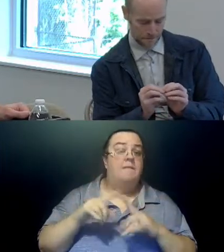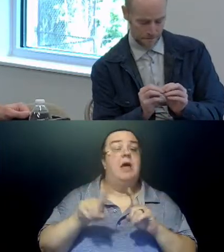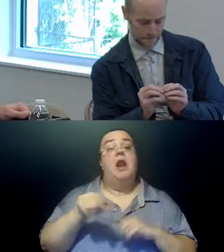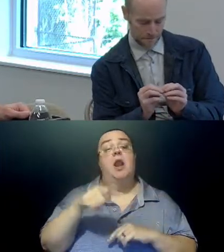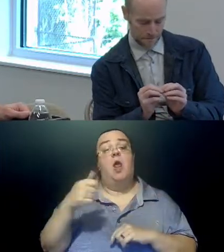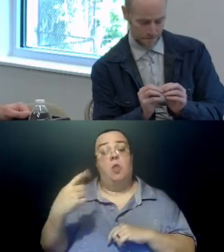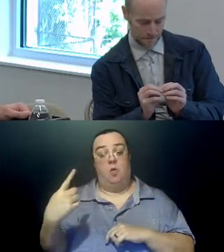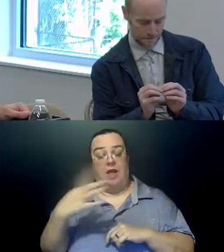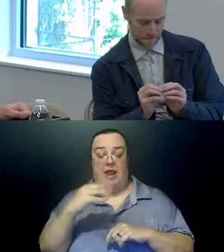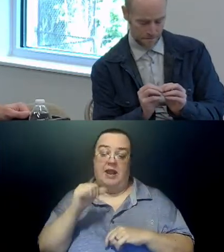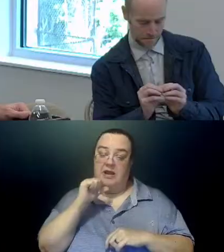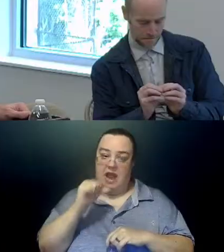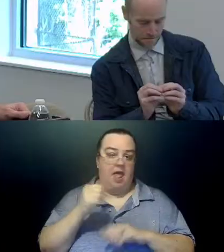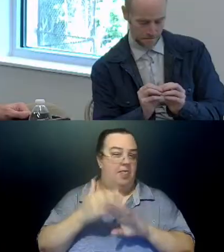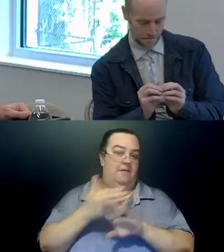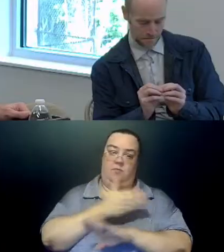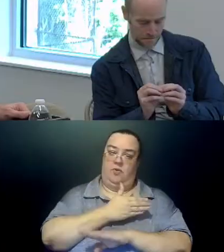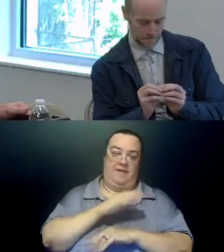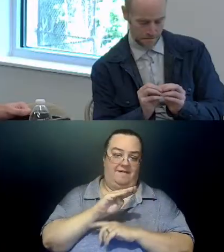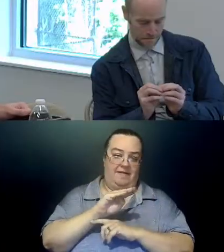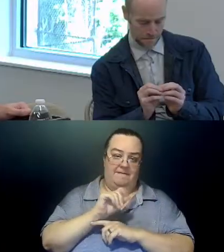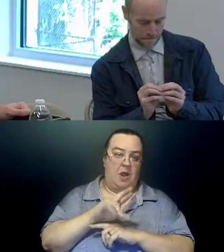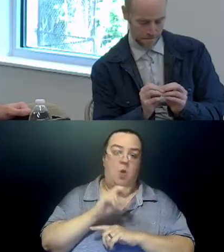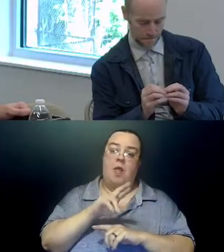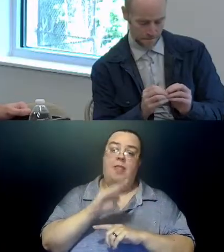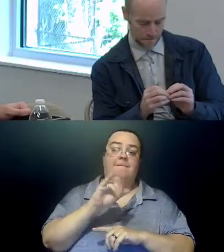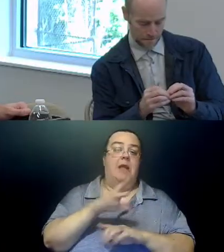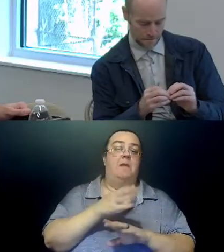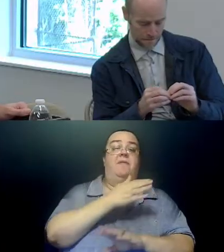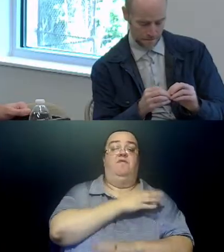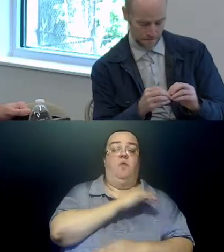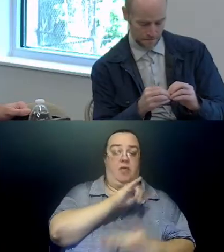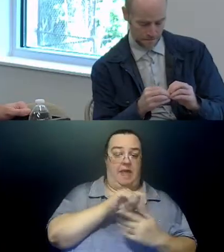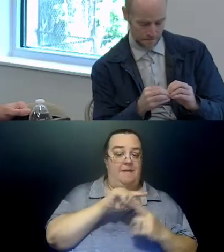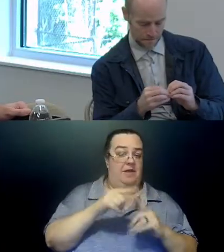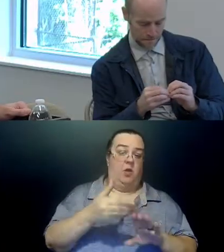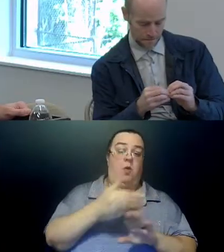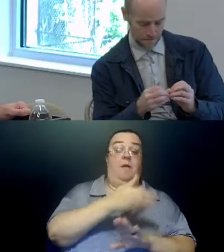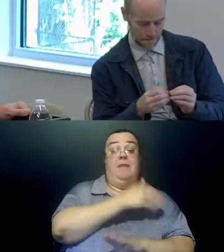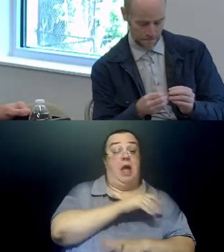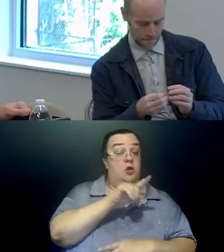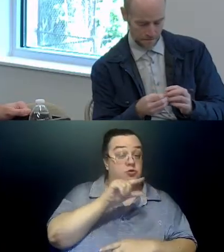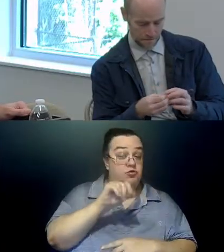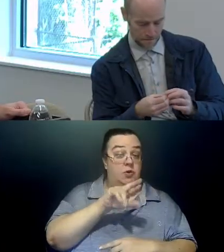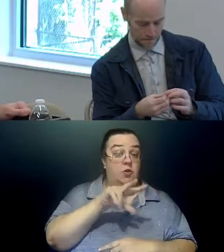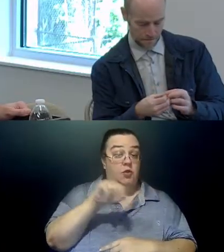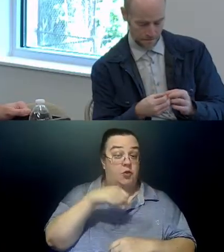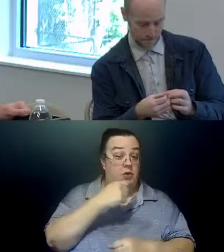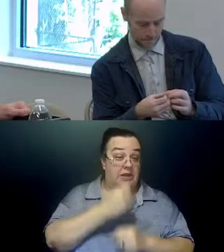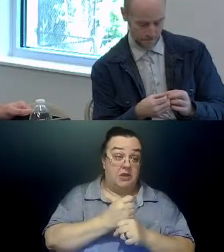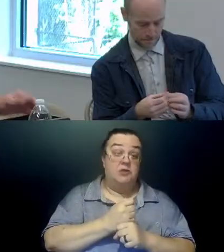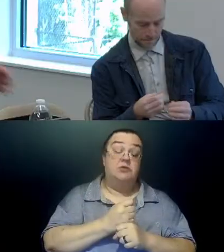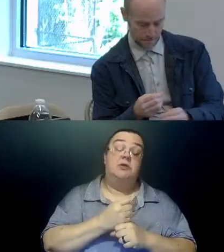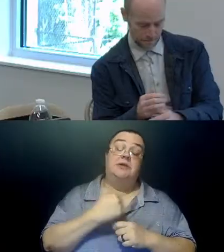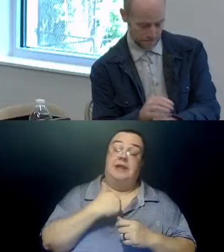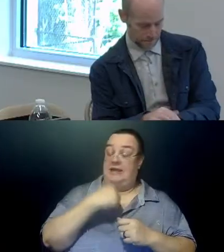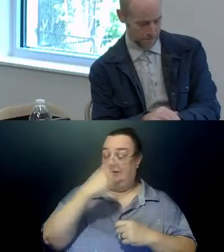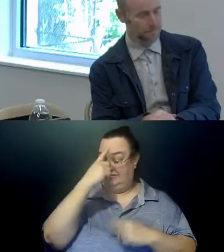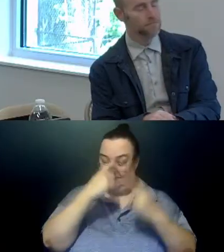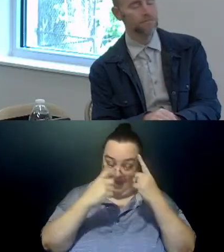not the previous mayor either, sir. But going back 20 to 30 years, folklore, I speculate